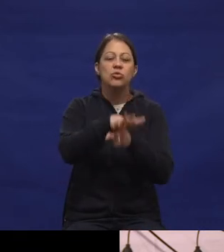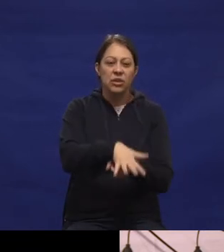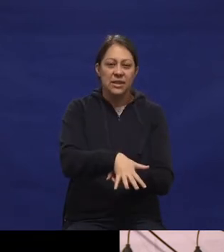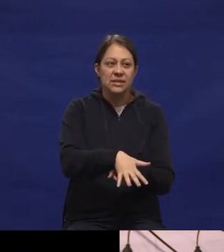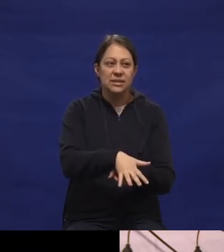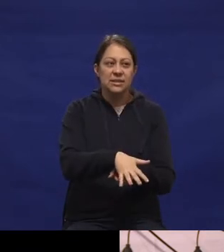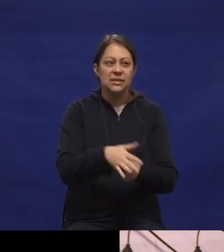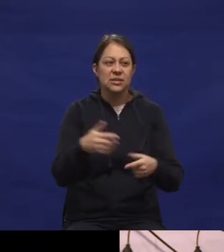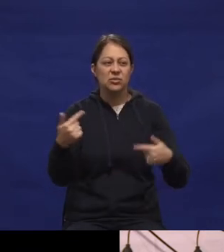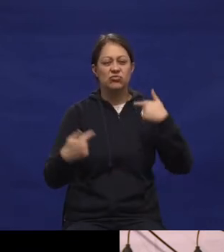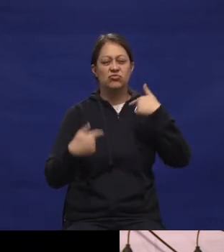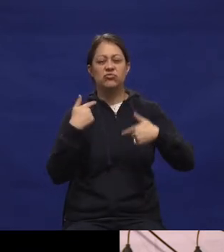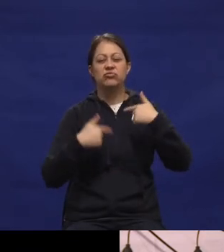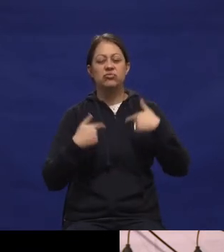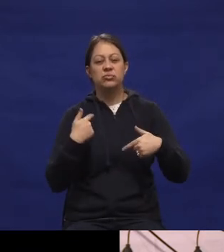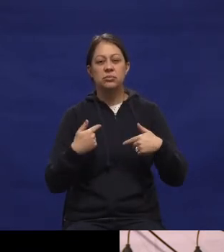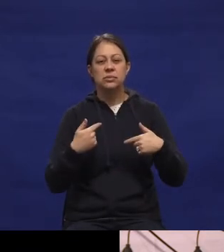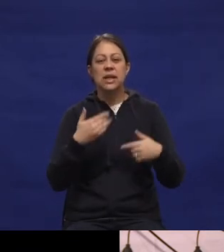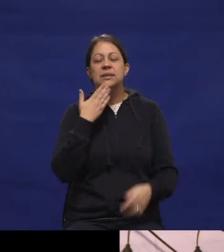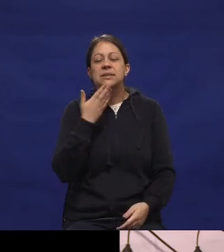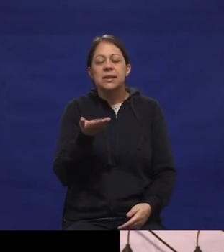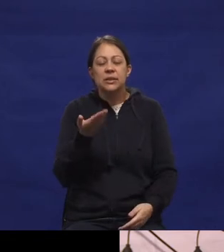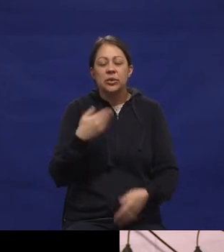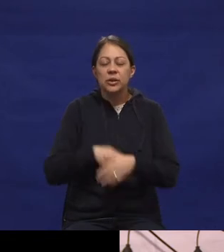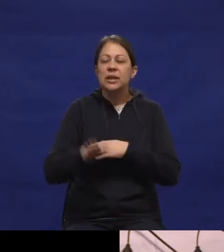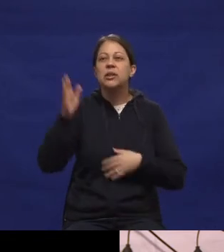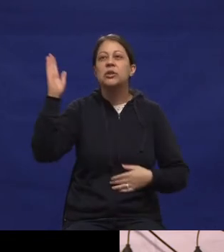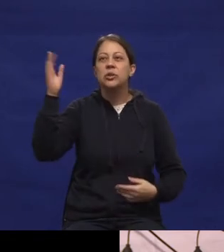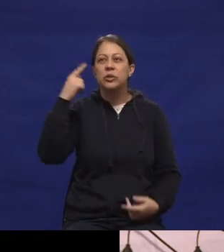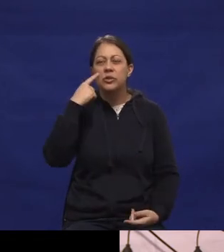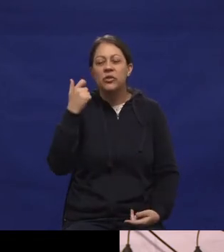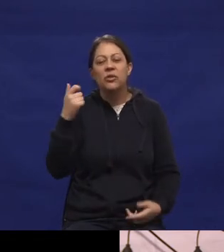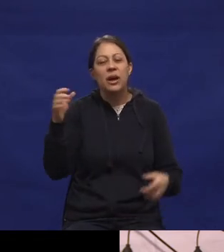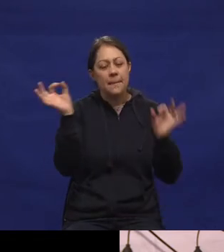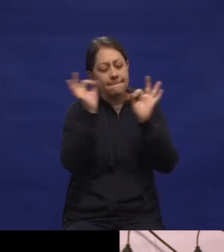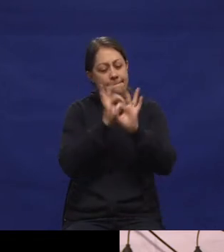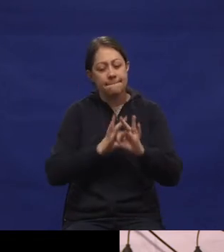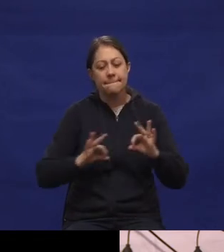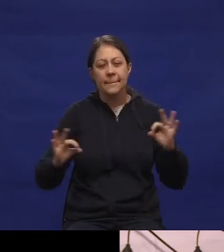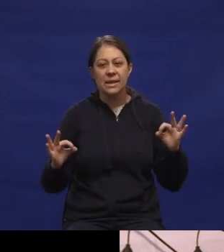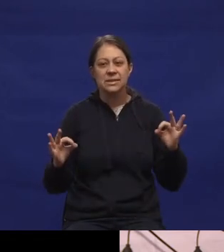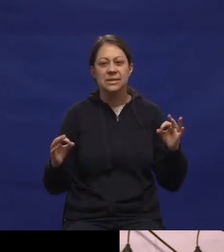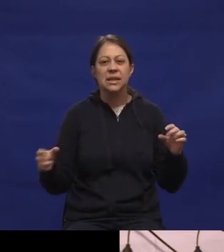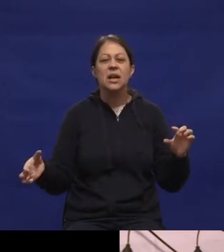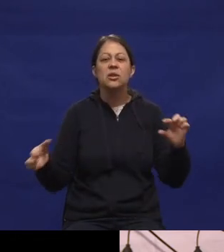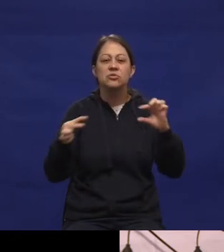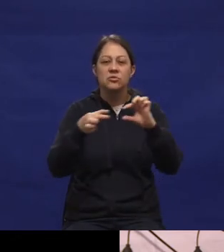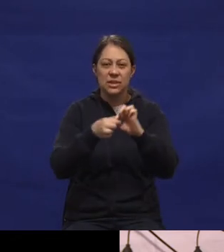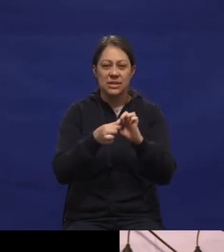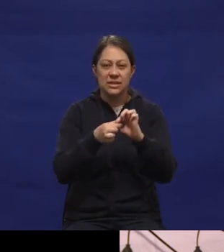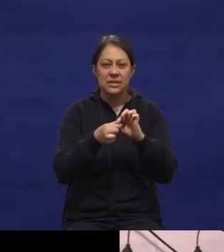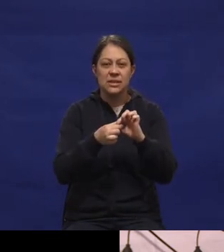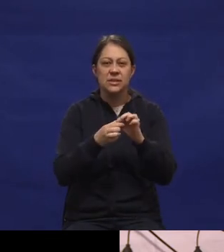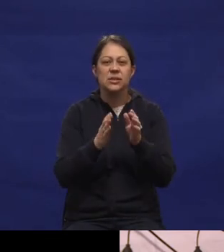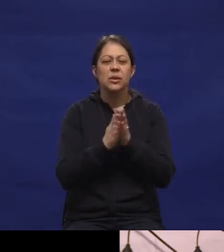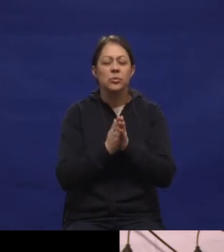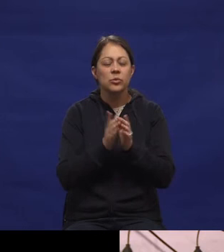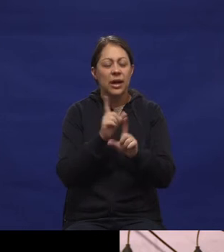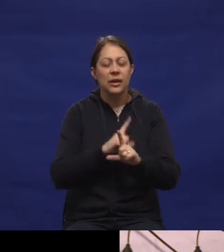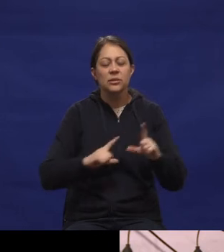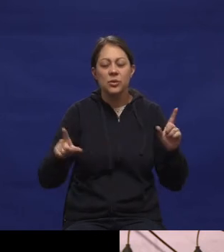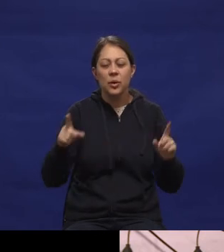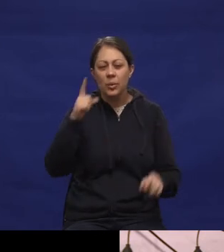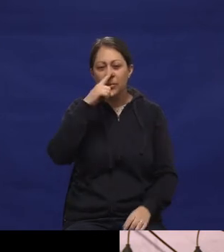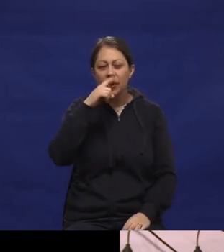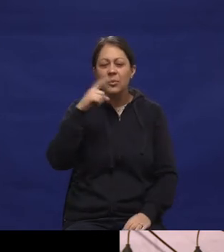in You we can find peace and reconciliation. Father, I pray today that, Lord, those who do not know